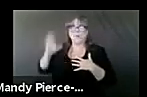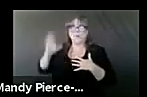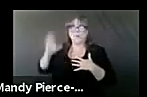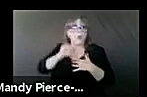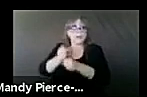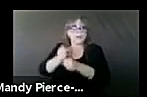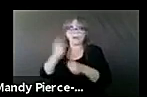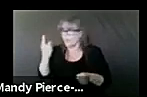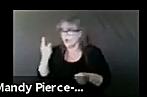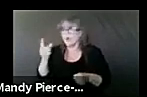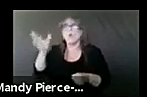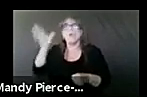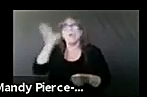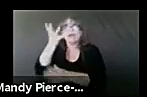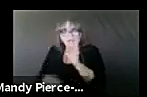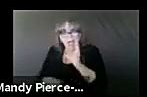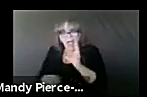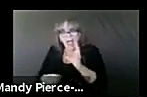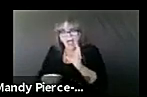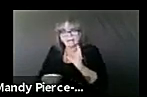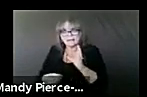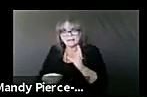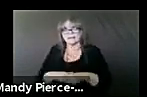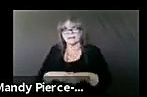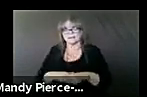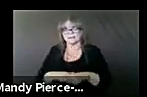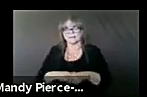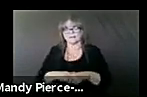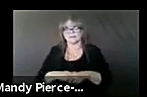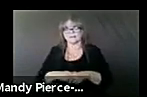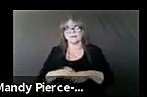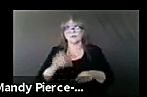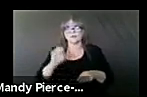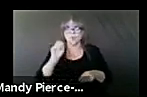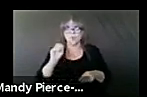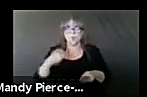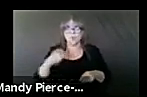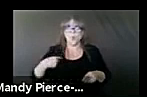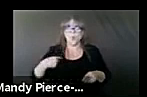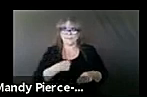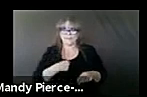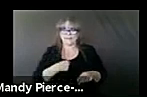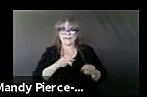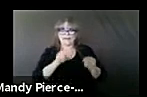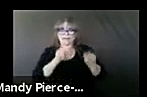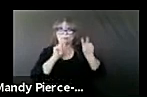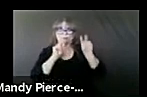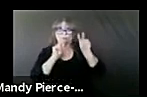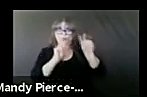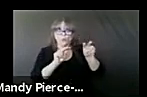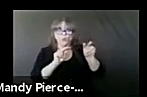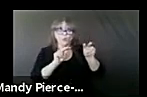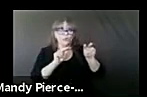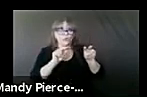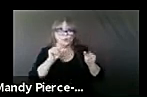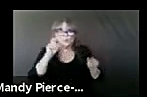that. And if we need to do something differently around stay-at-home order, we certainly